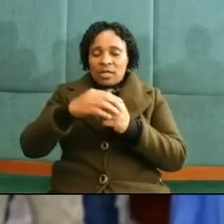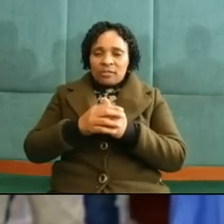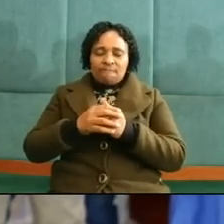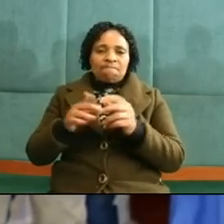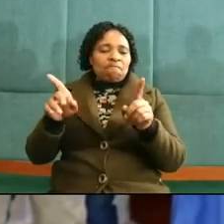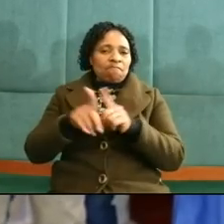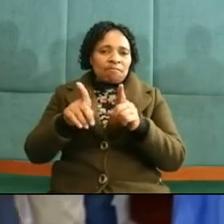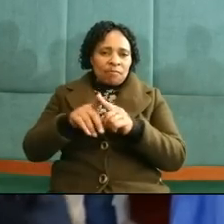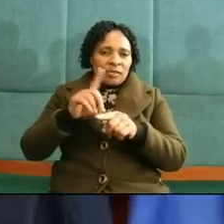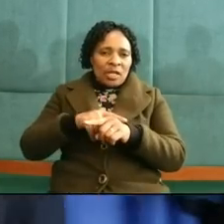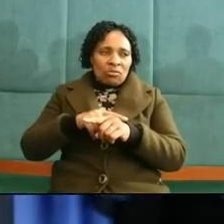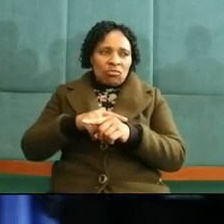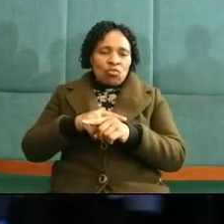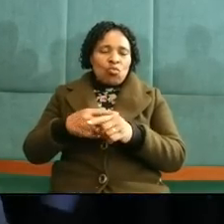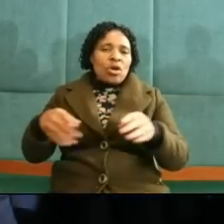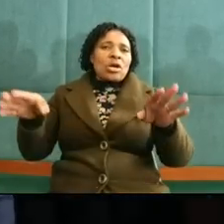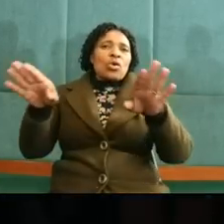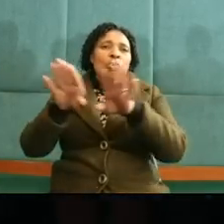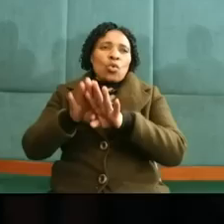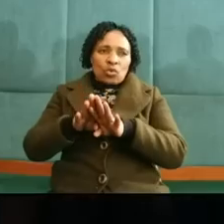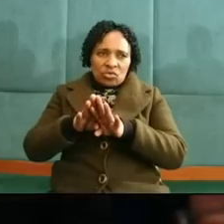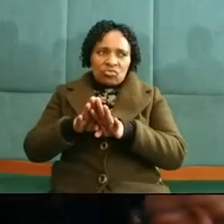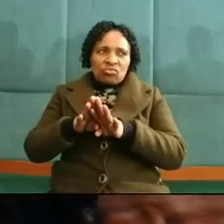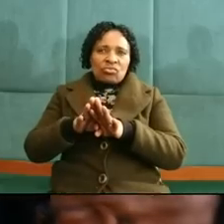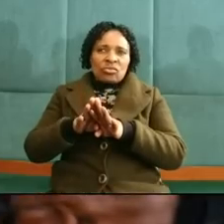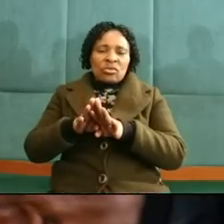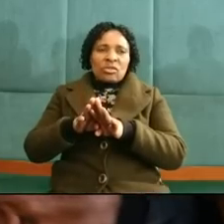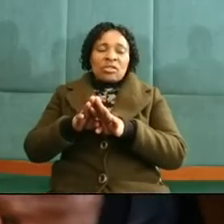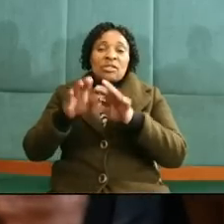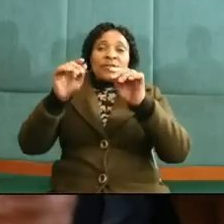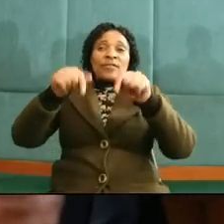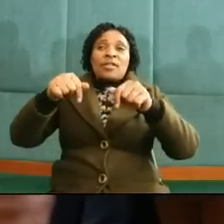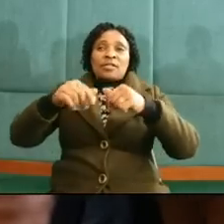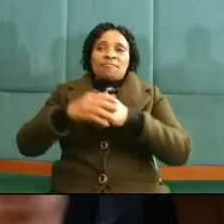As we draw the curtains down on this service,